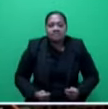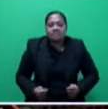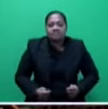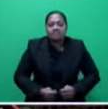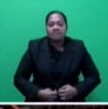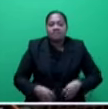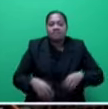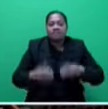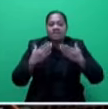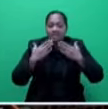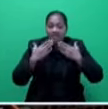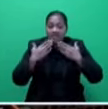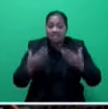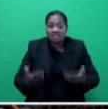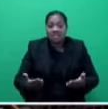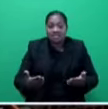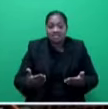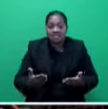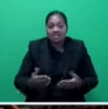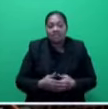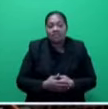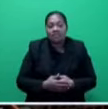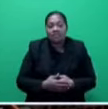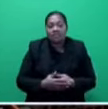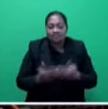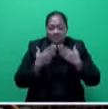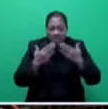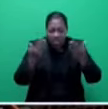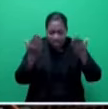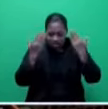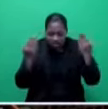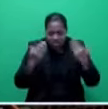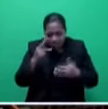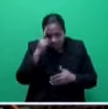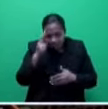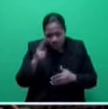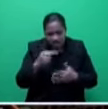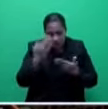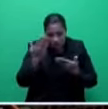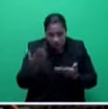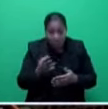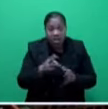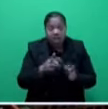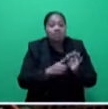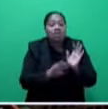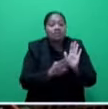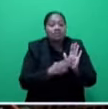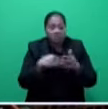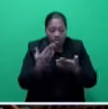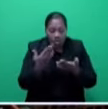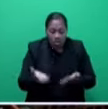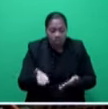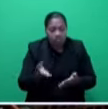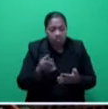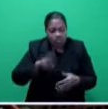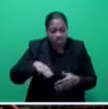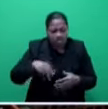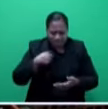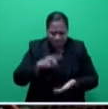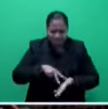Thank you. Thank you, Mr. Speaker, sir. Honourable Prime Minister and honourable members, I rise in this House this morning to